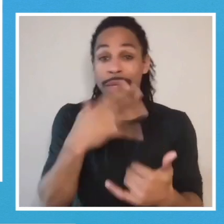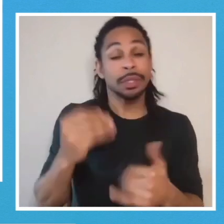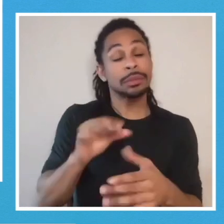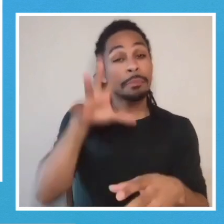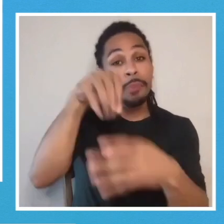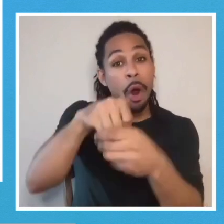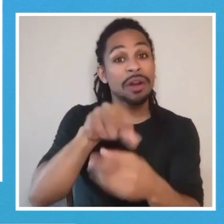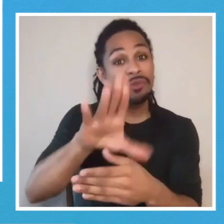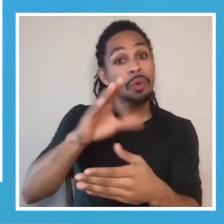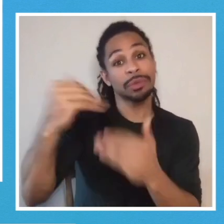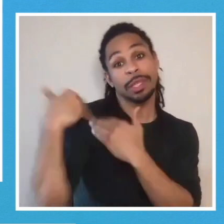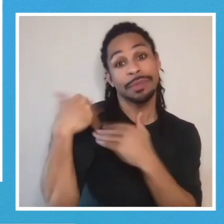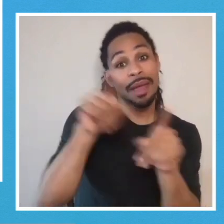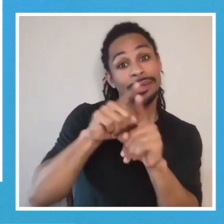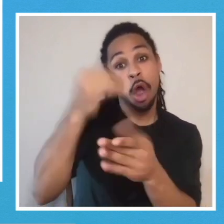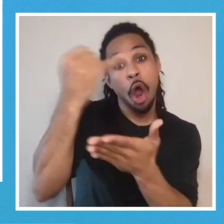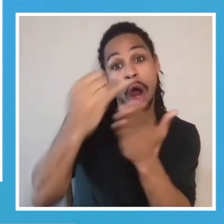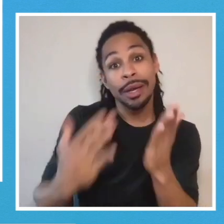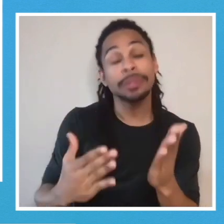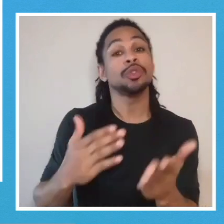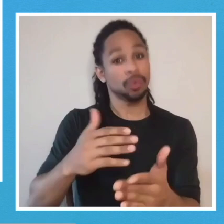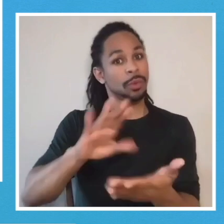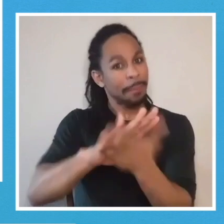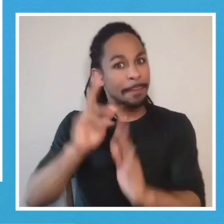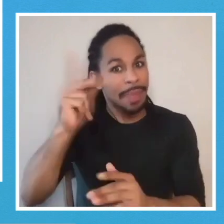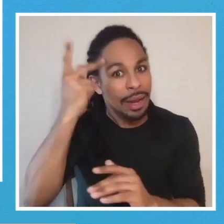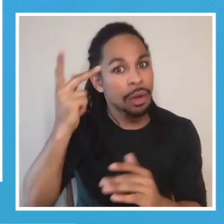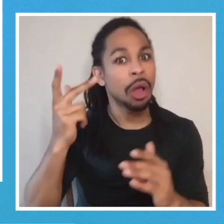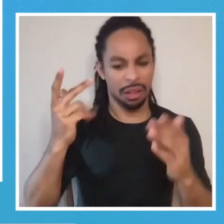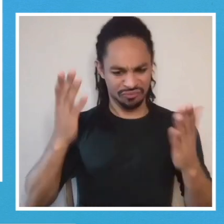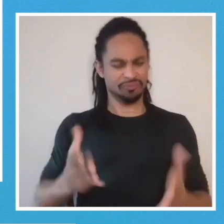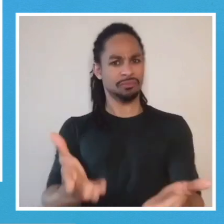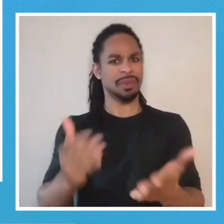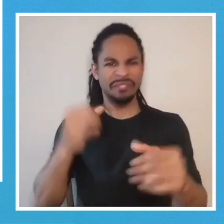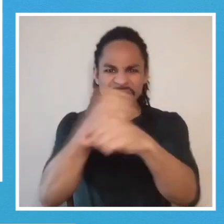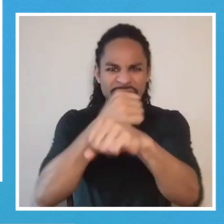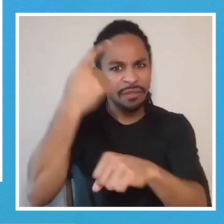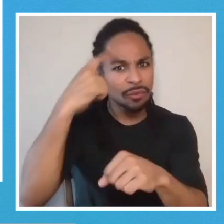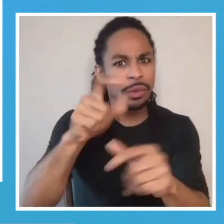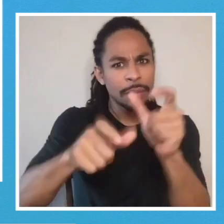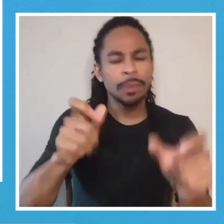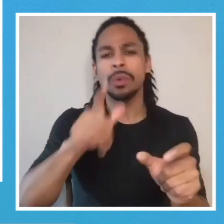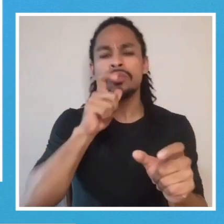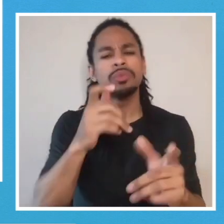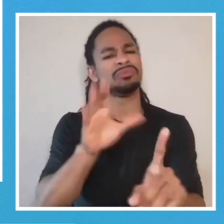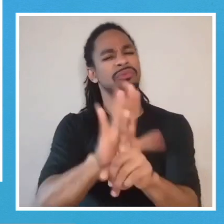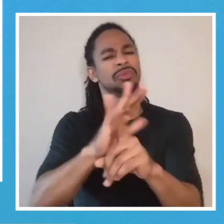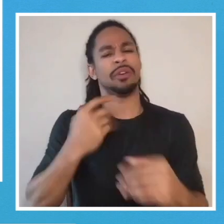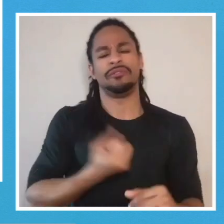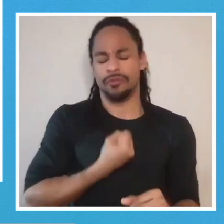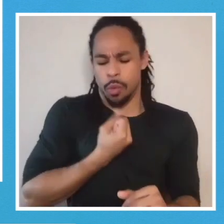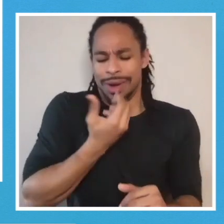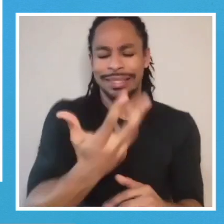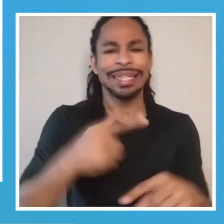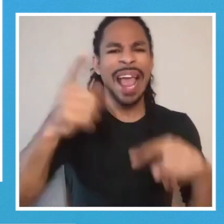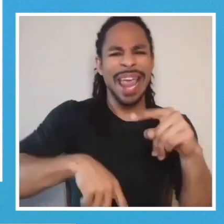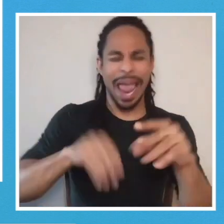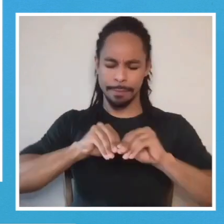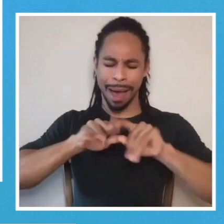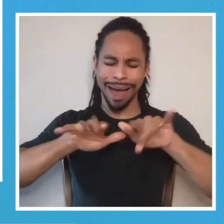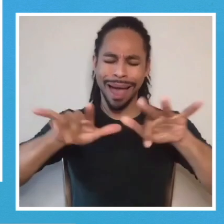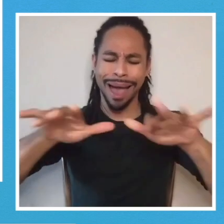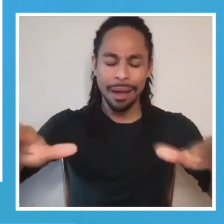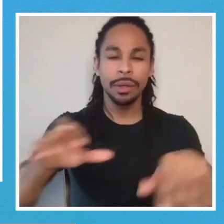fight for those people whose voices could not reach the public the way we